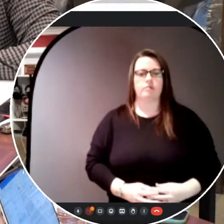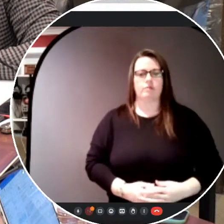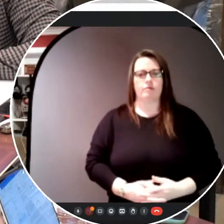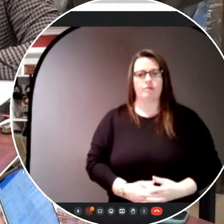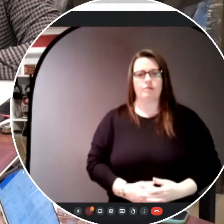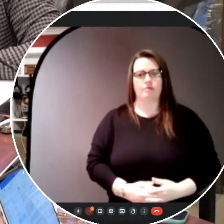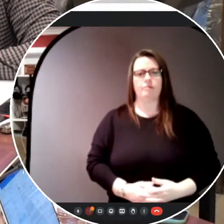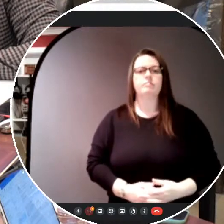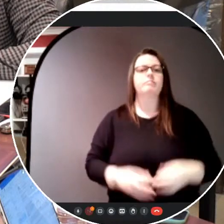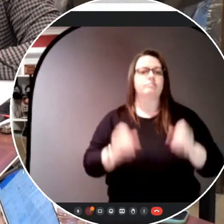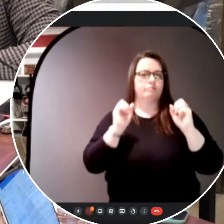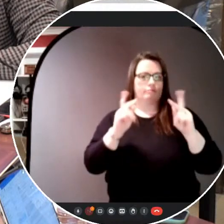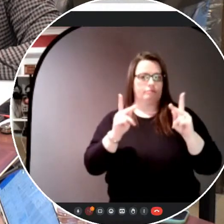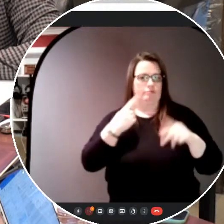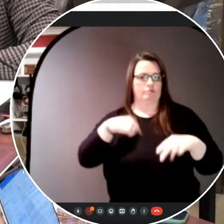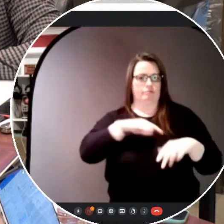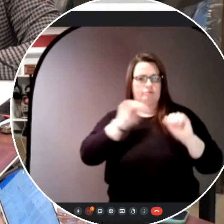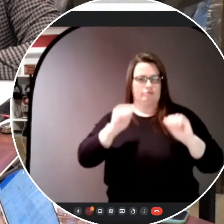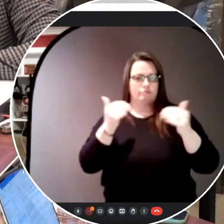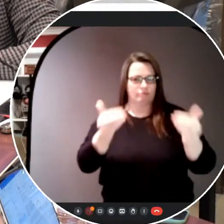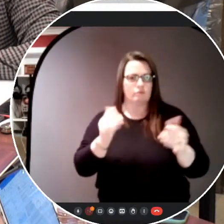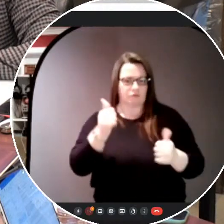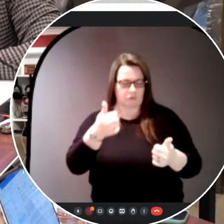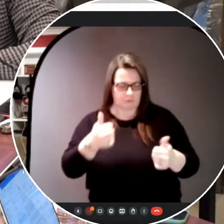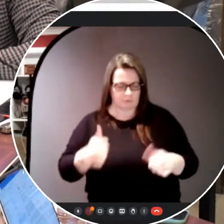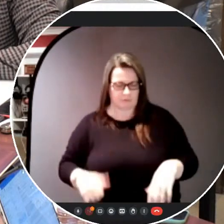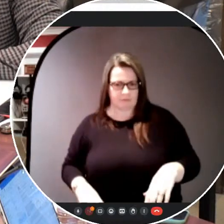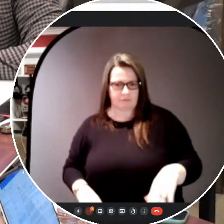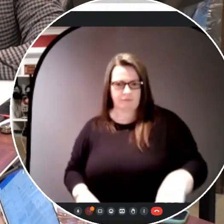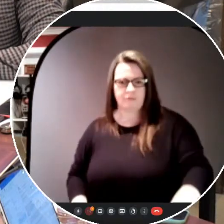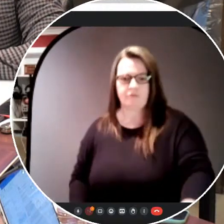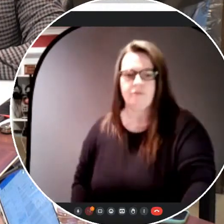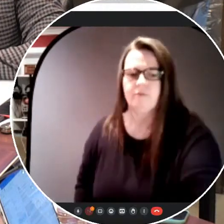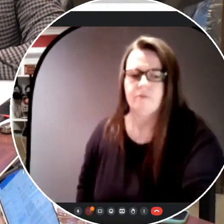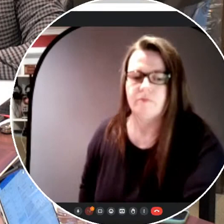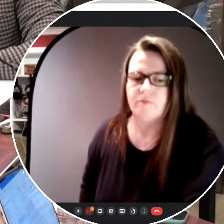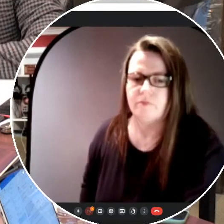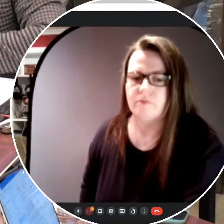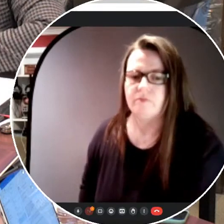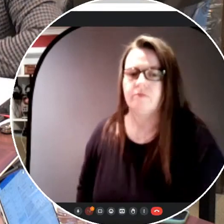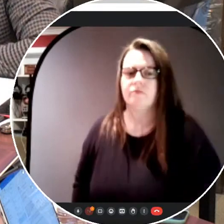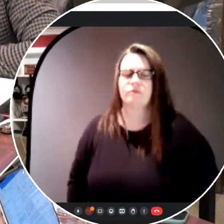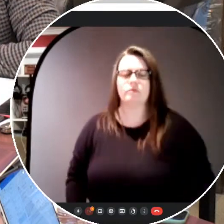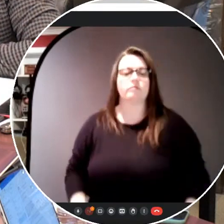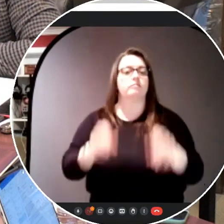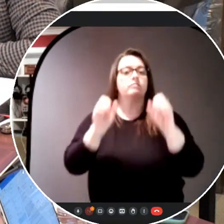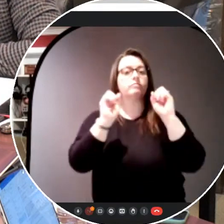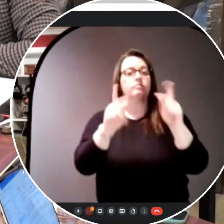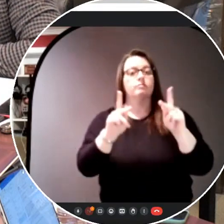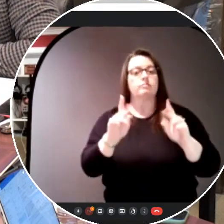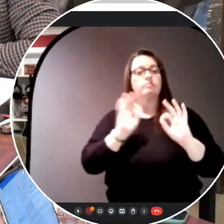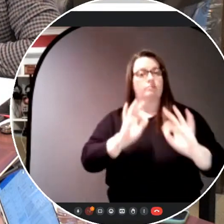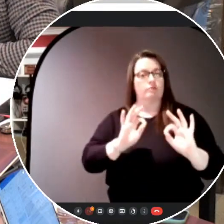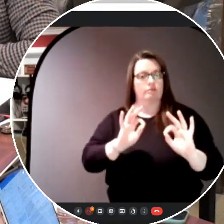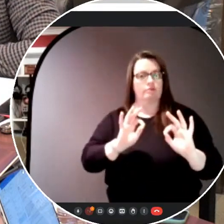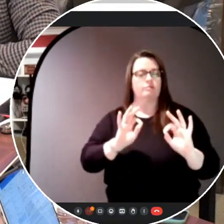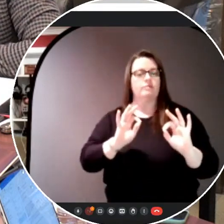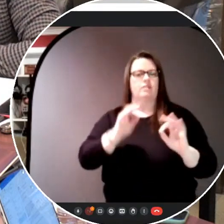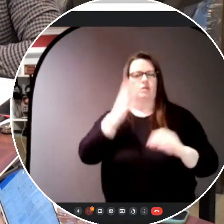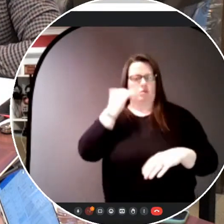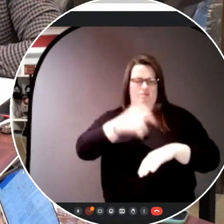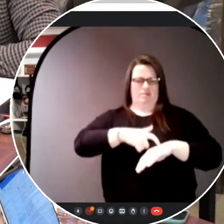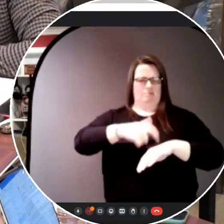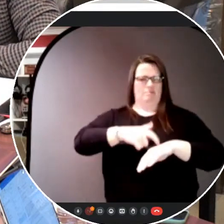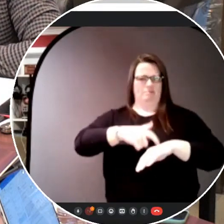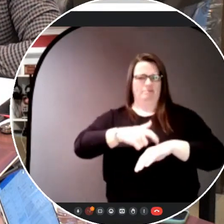Okay, so are we all right to move forward then? Okay. Okay. Okay. All right. Just in the interest of time,